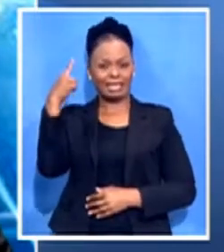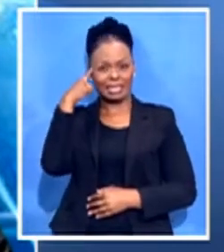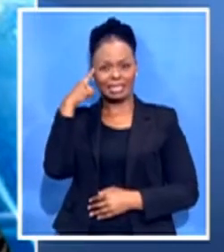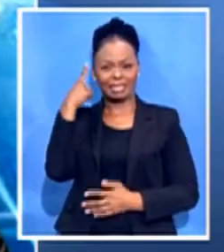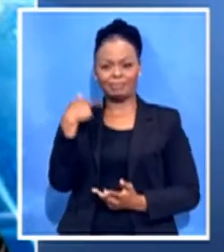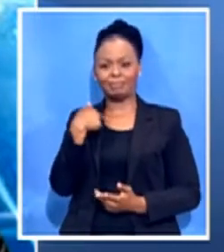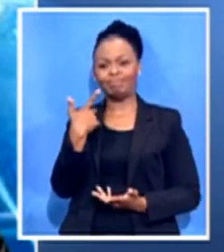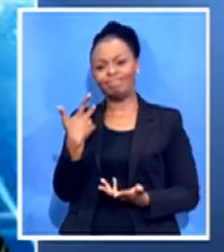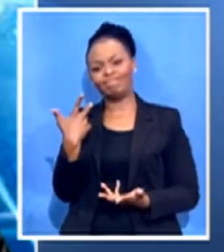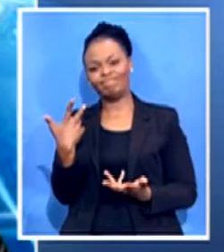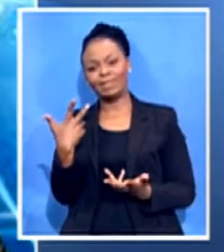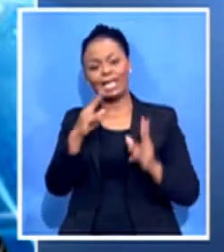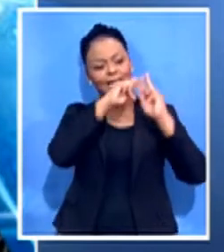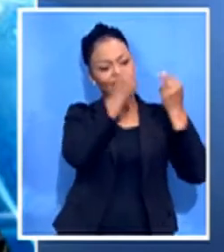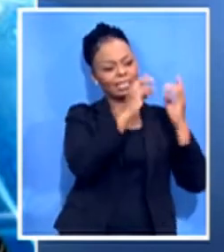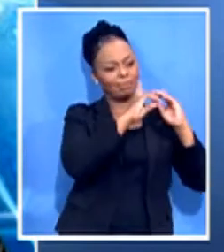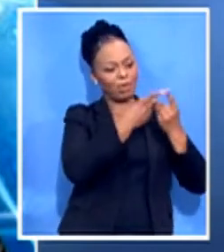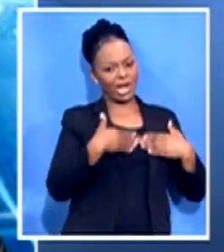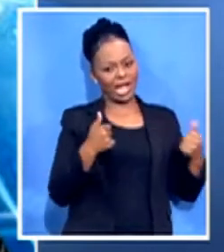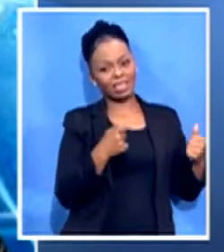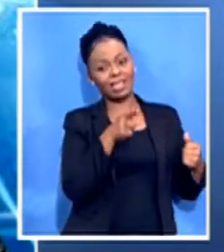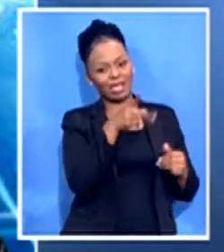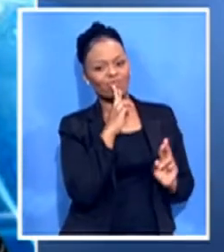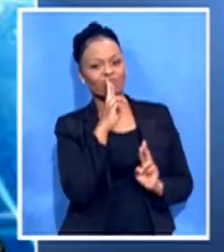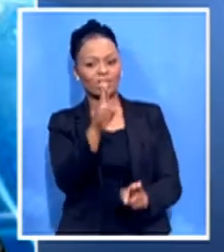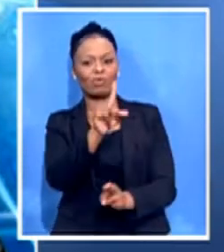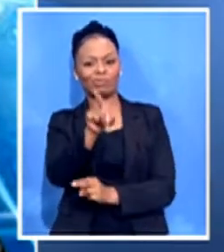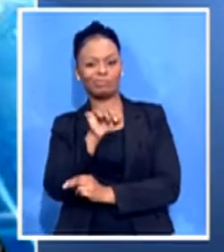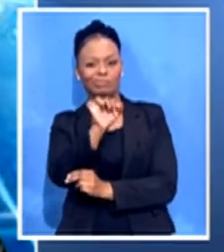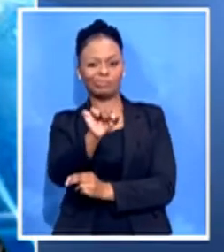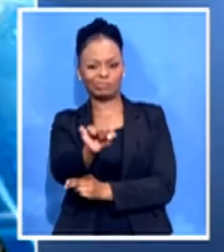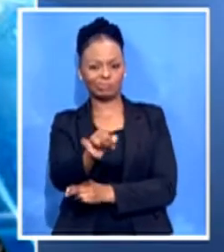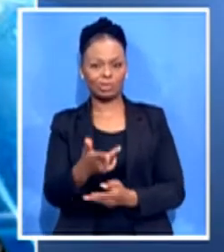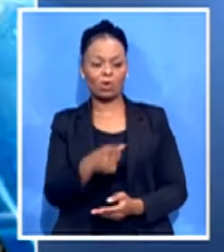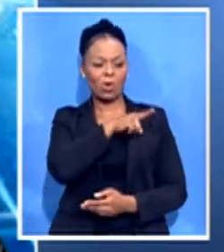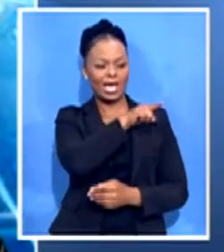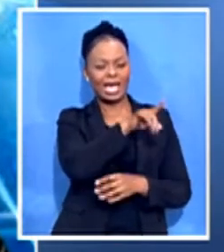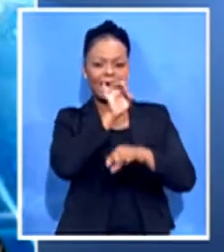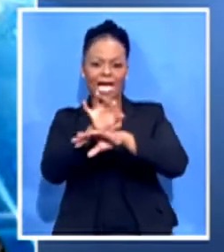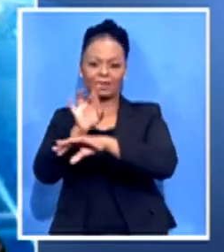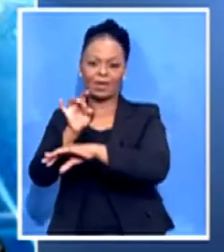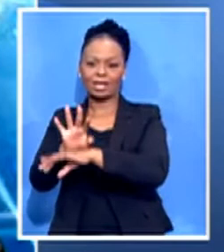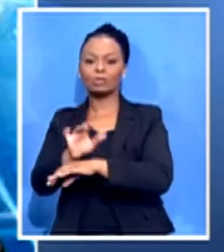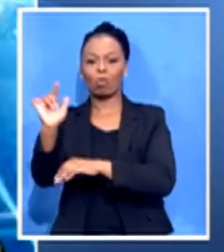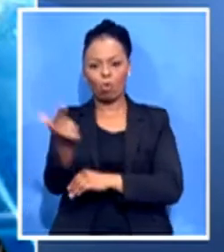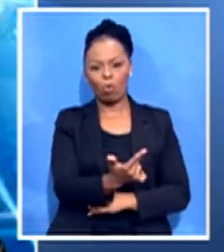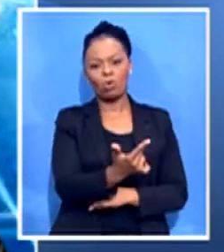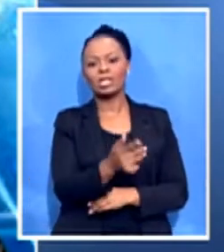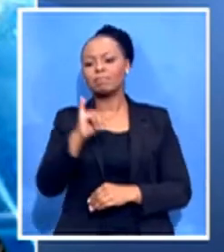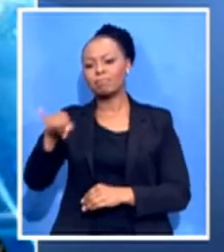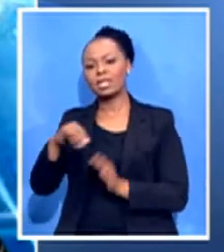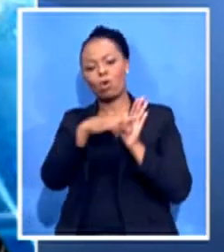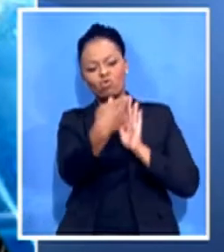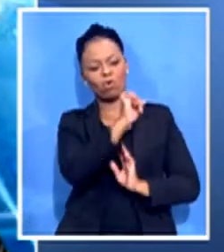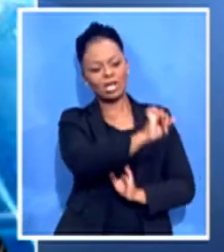Health. The advisory body, its role is just to advise the Minister of Health, and in this case,